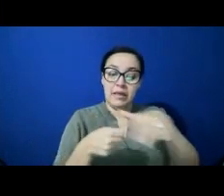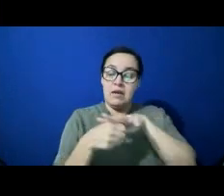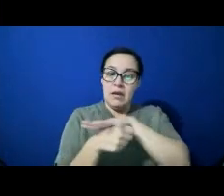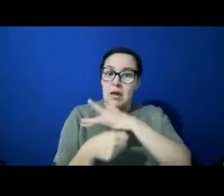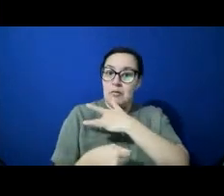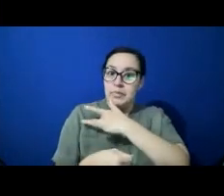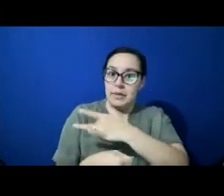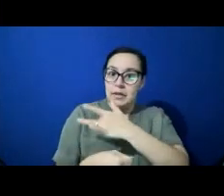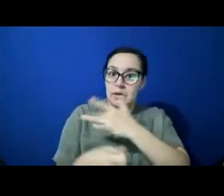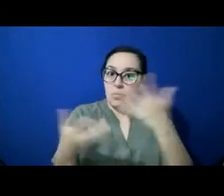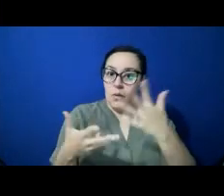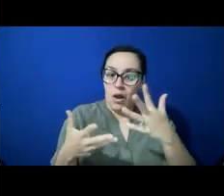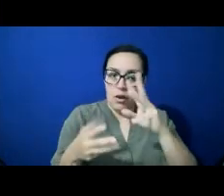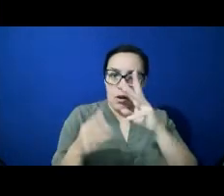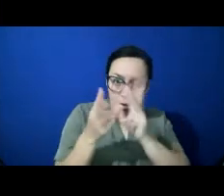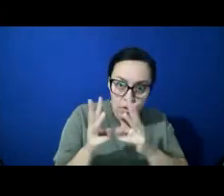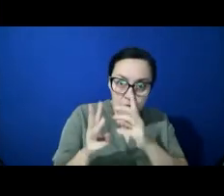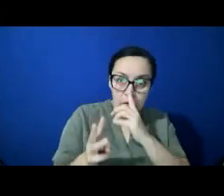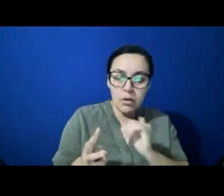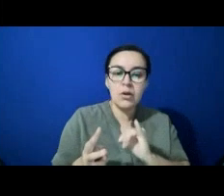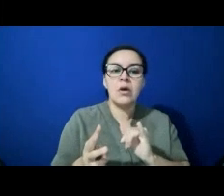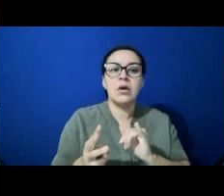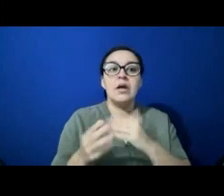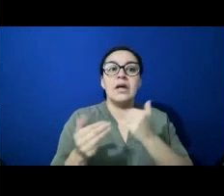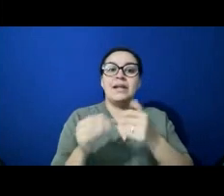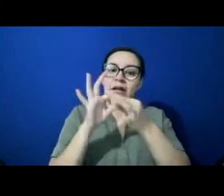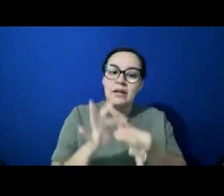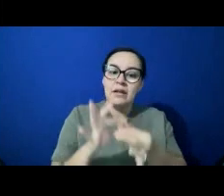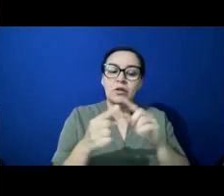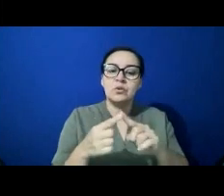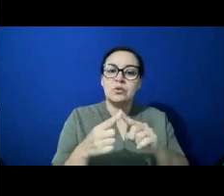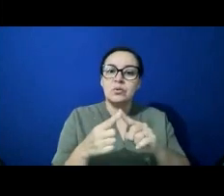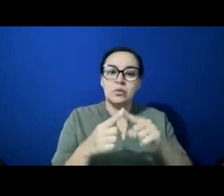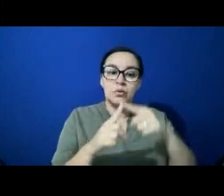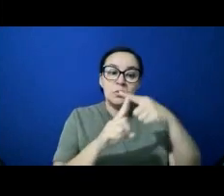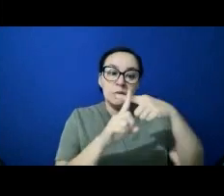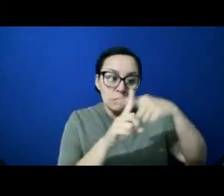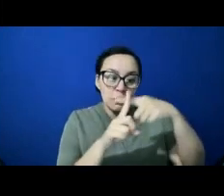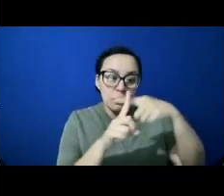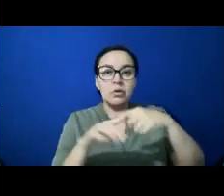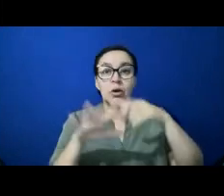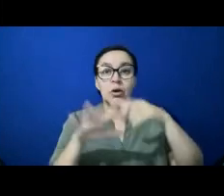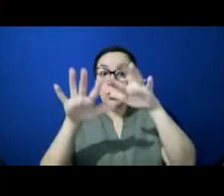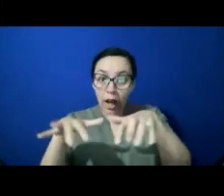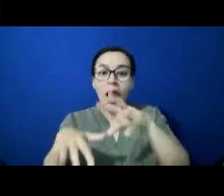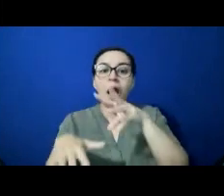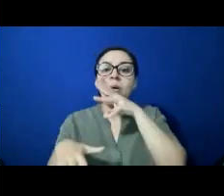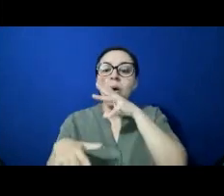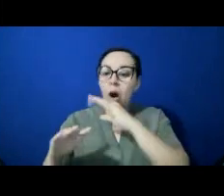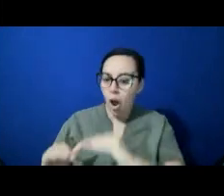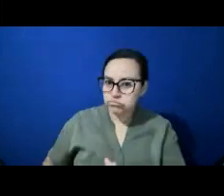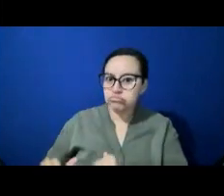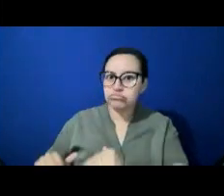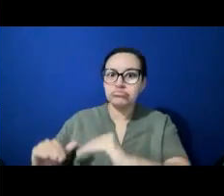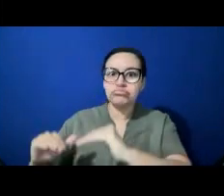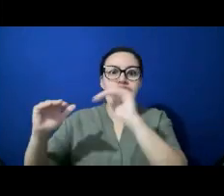and future scenarios that we're going to be finding. So we're talking about temperature,